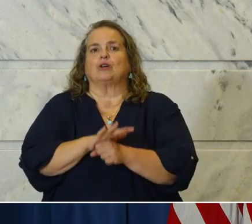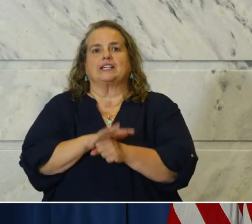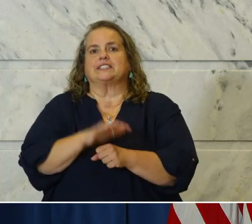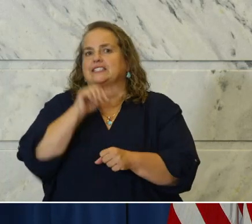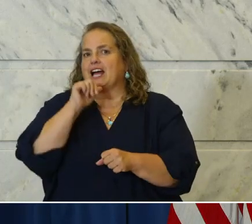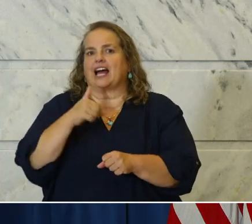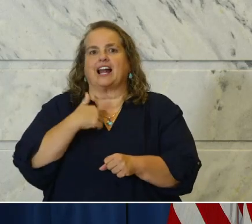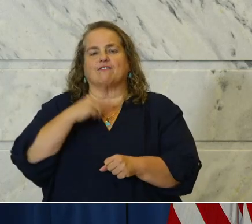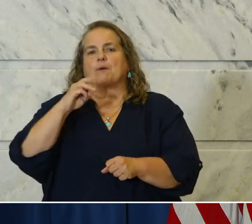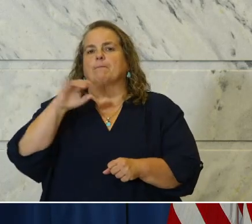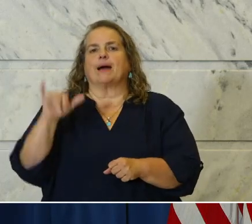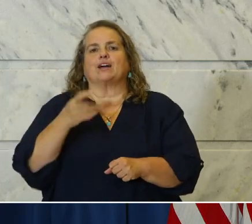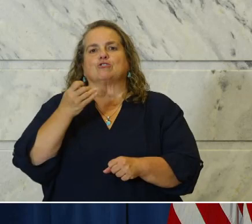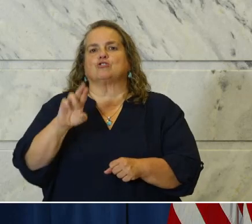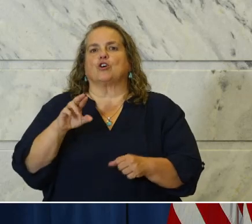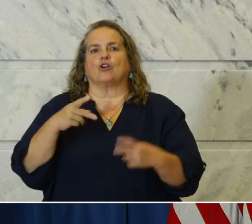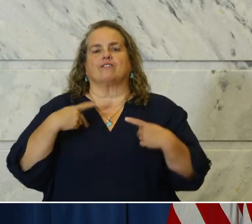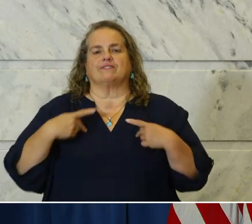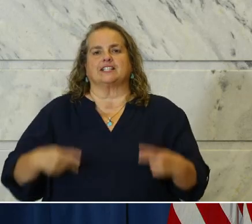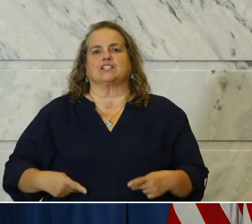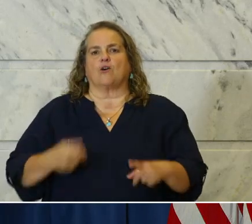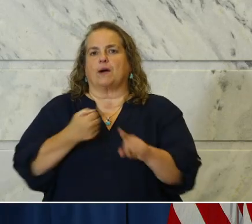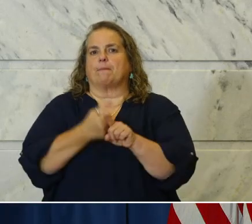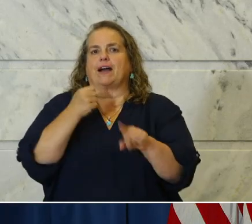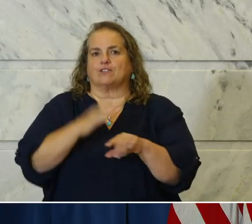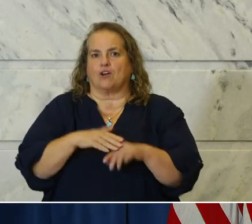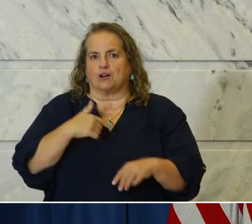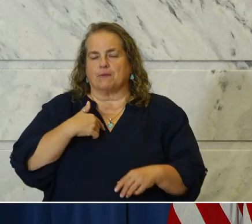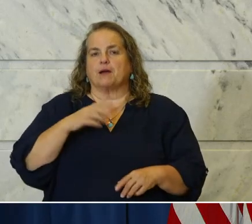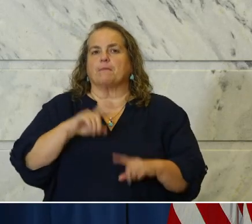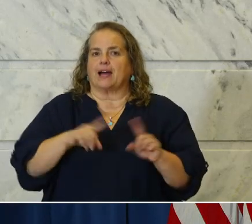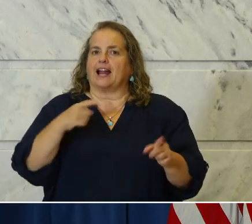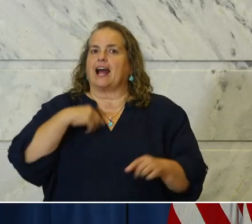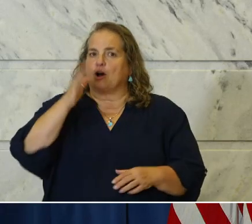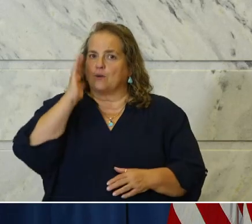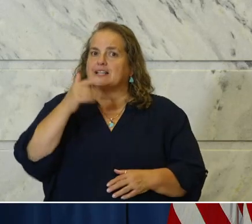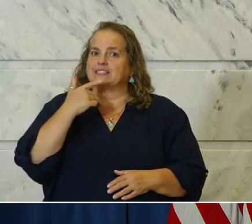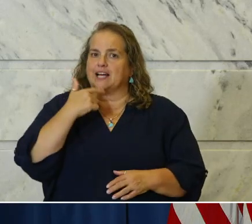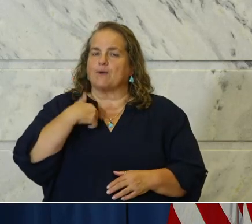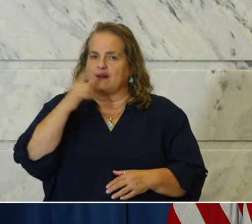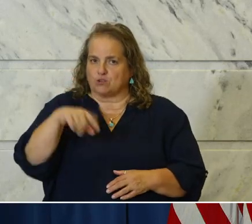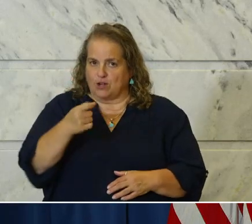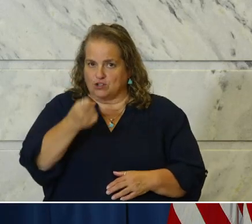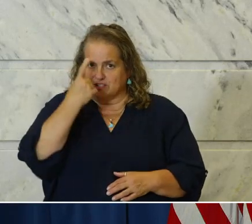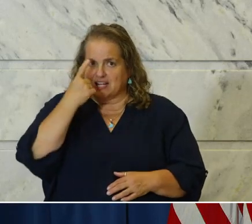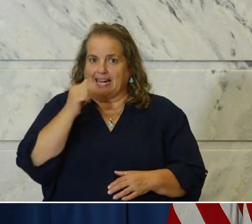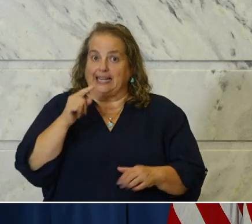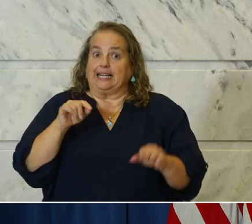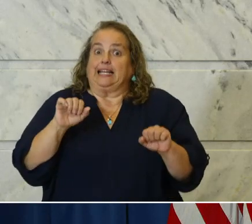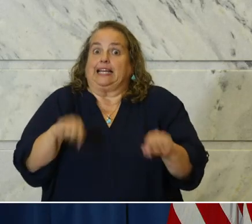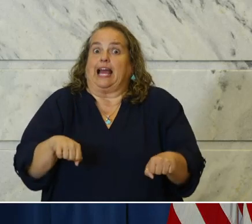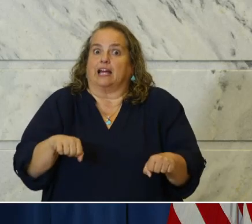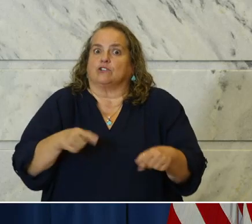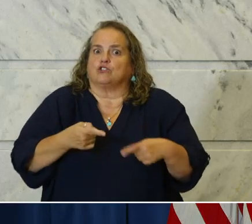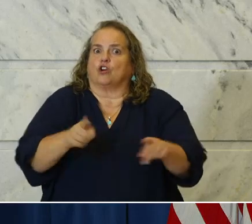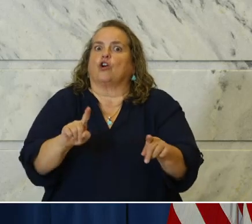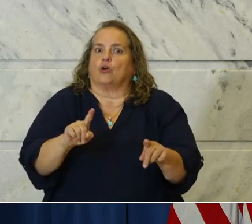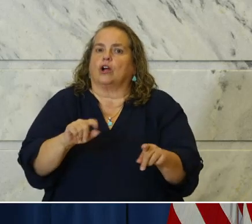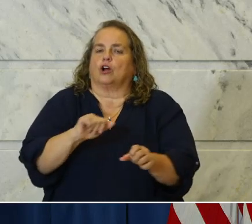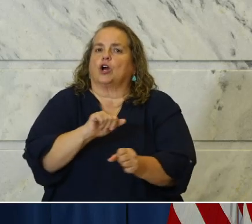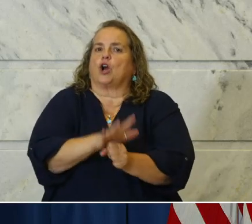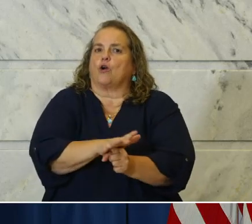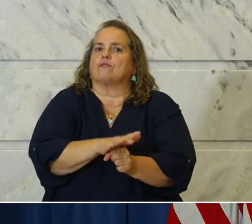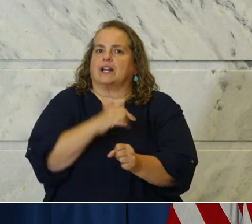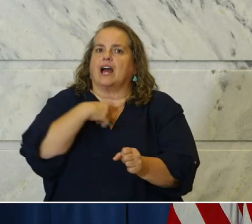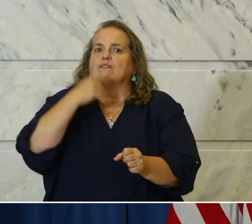a major physical impact on me. But I will say that we got to understand that it can, especially during COVID. I mean, I've